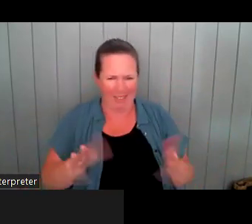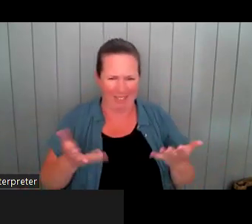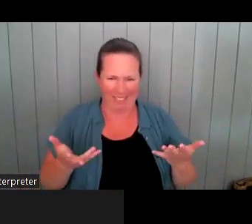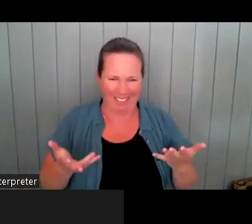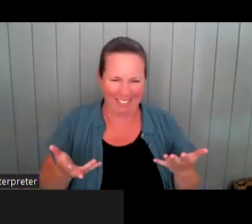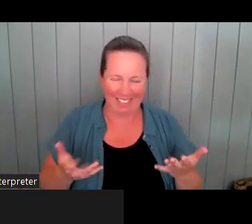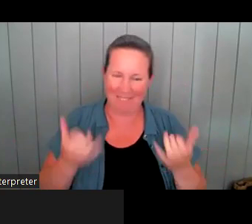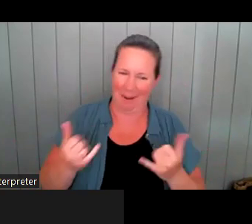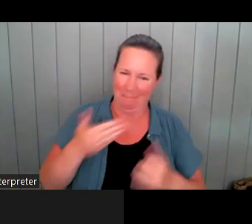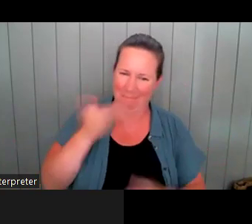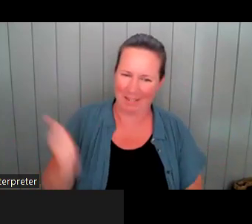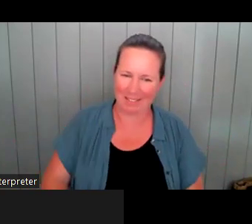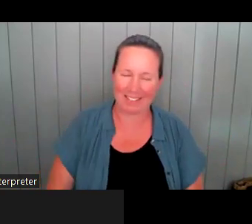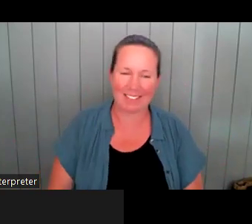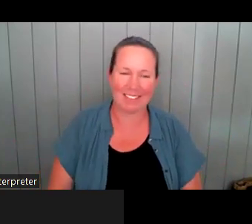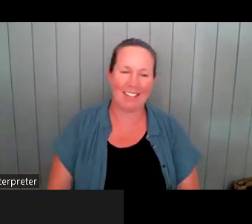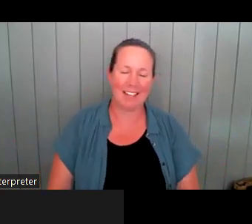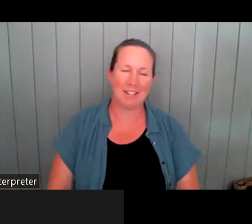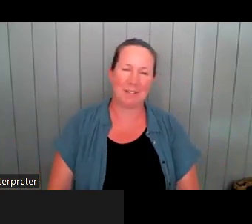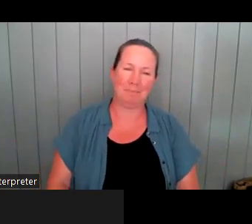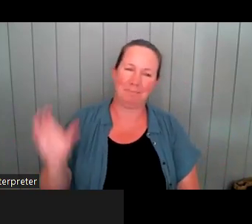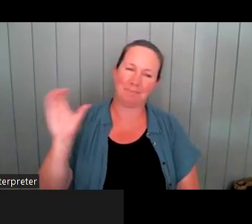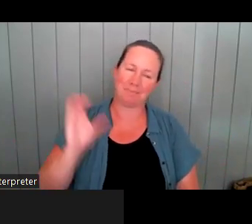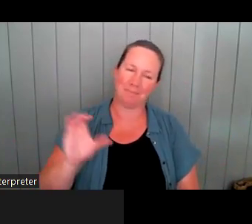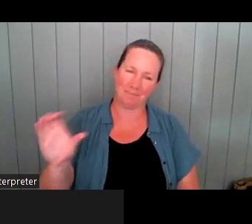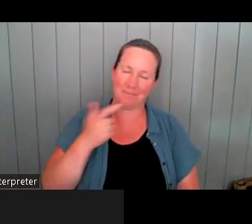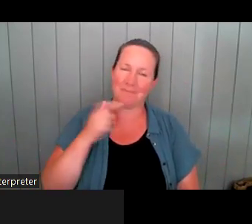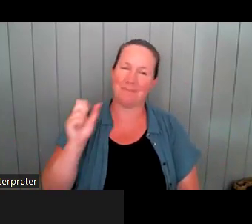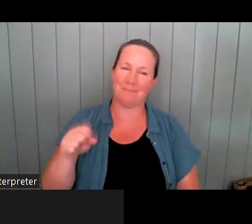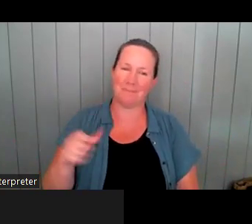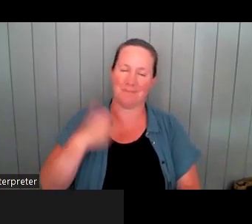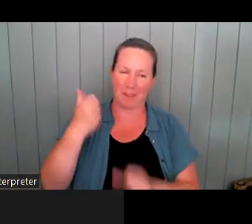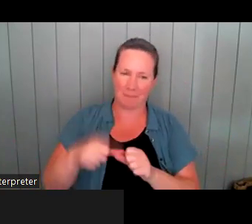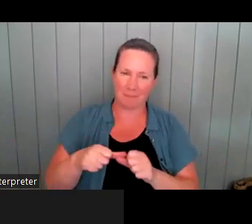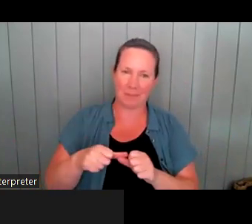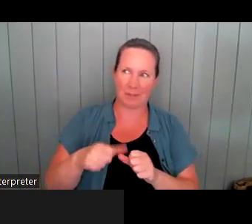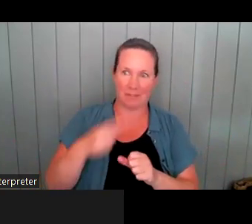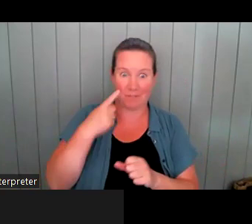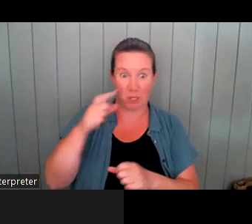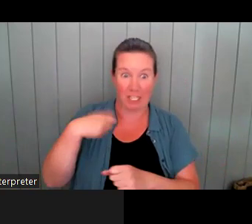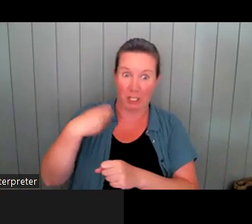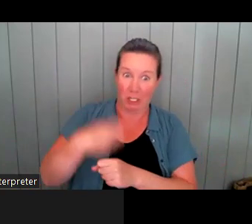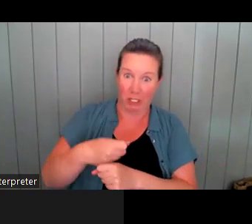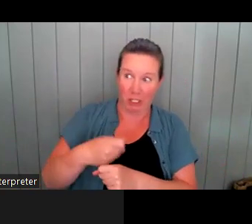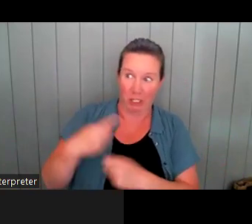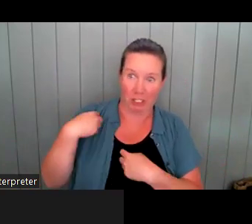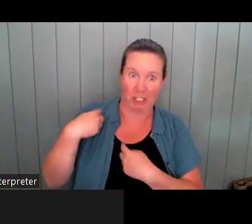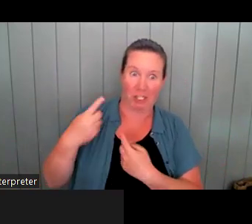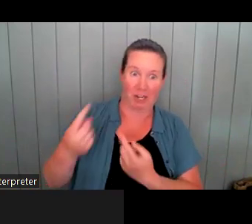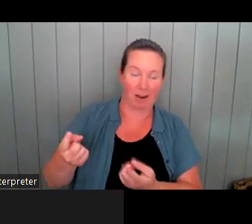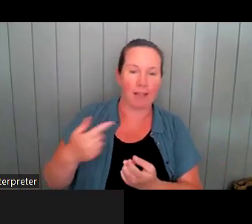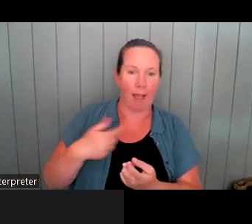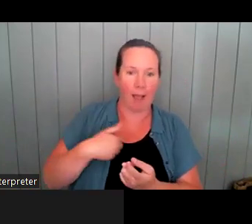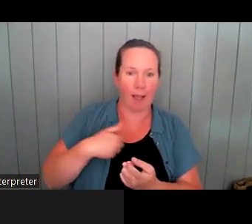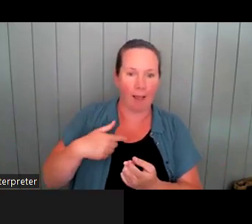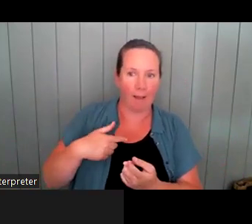I mean, I remember, you know, years before, like having to take somebody sighted, and it was